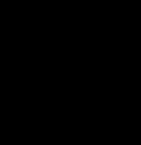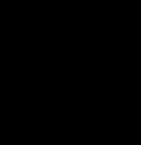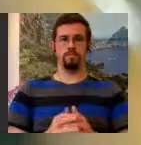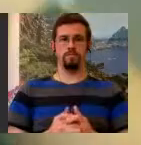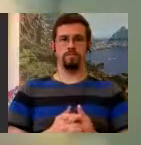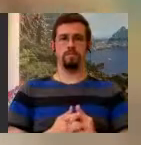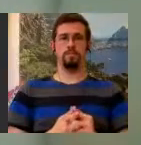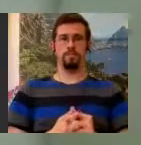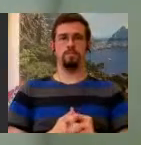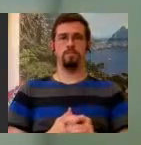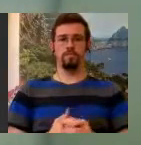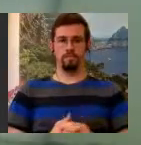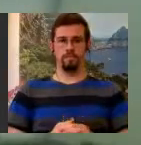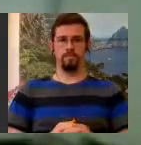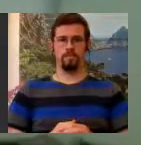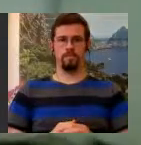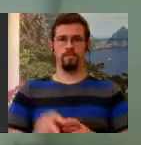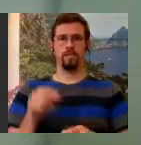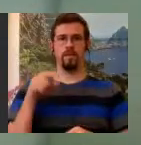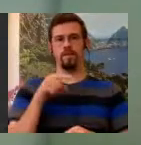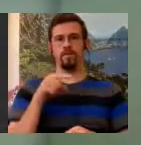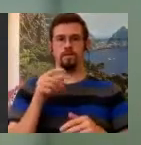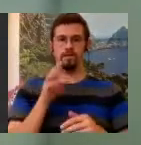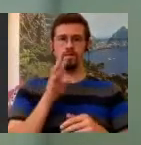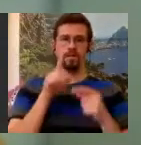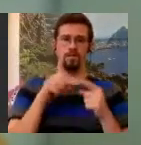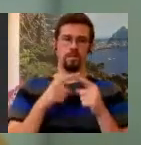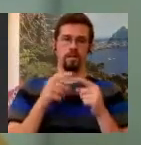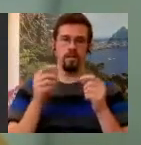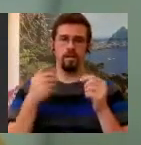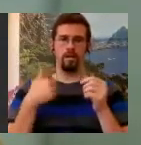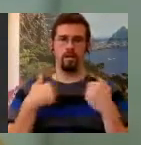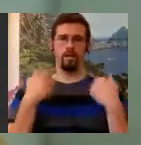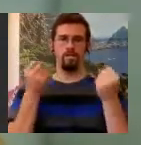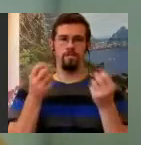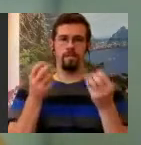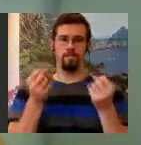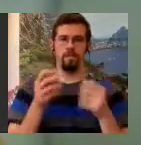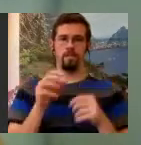many versions of ISWA.